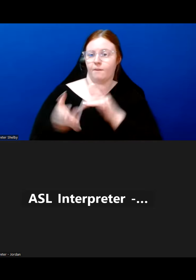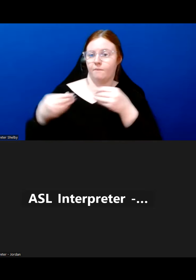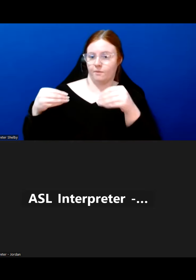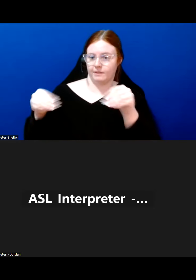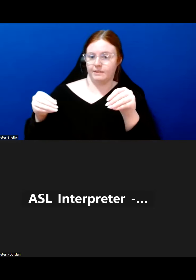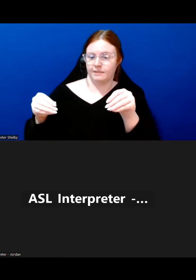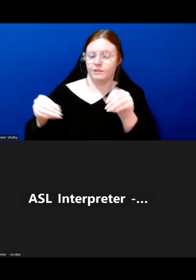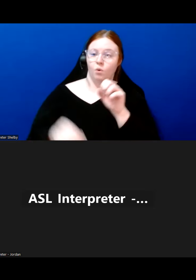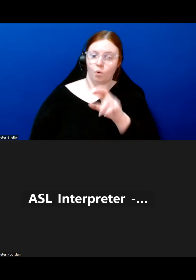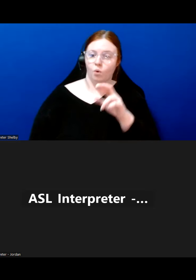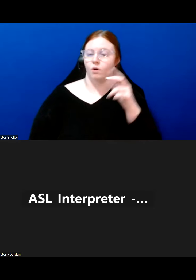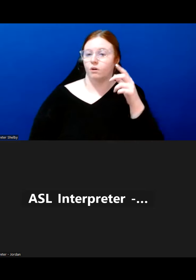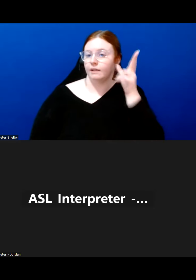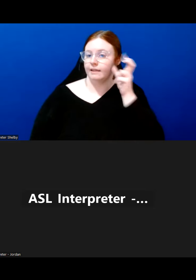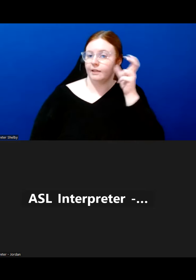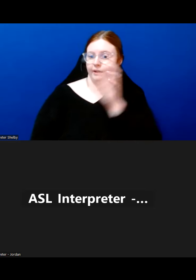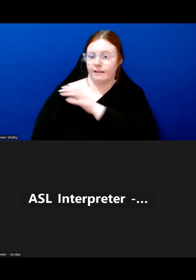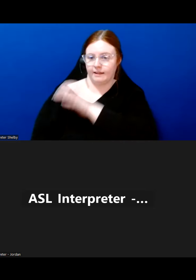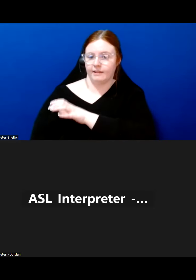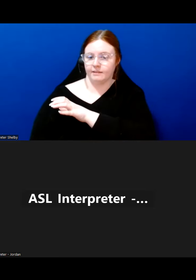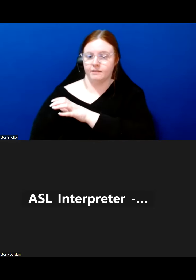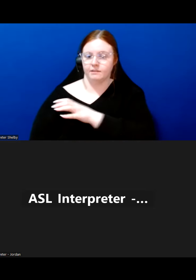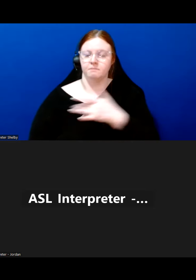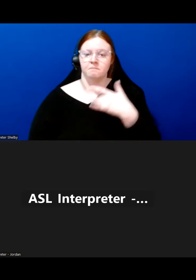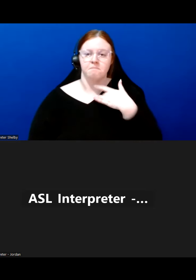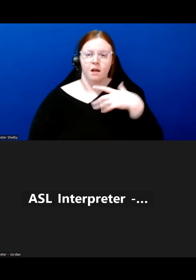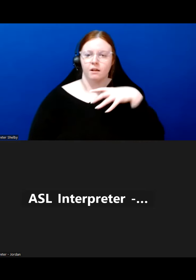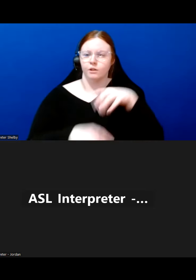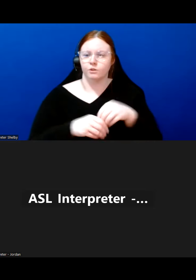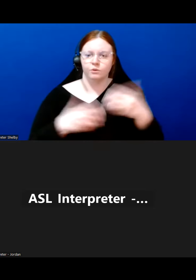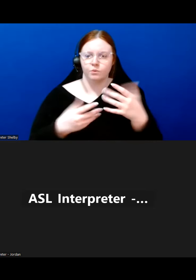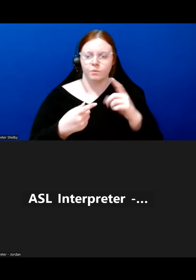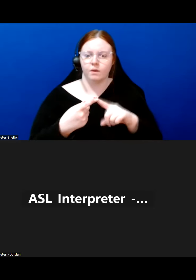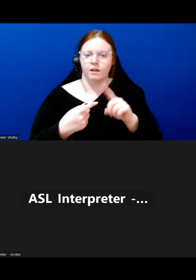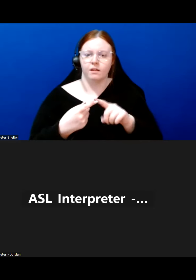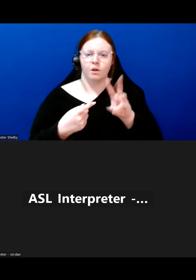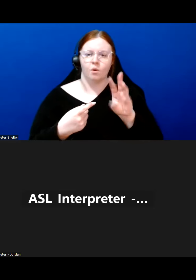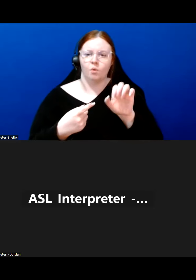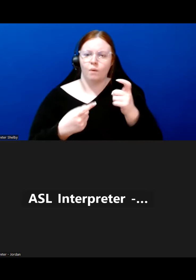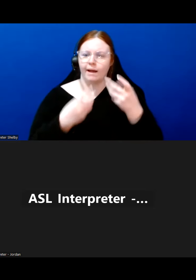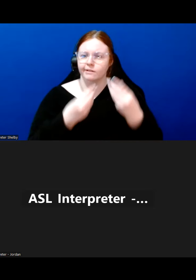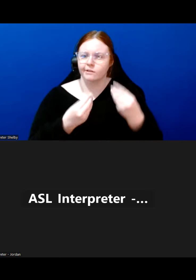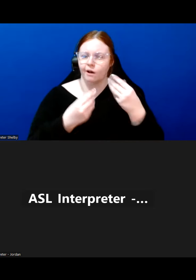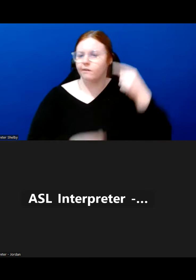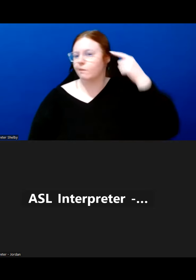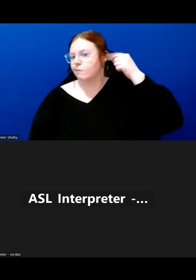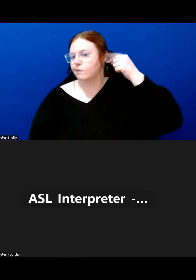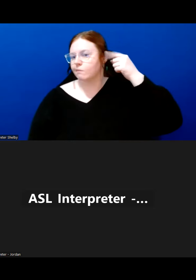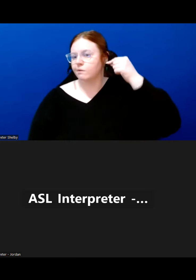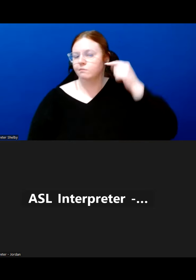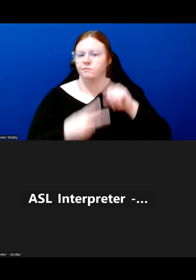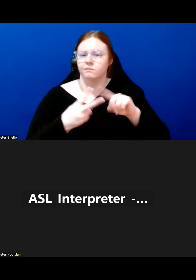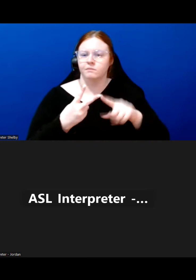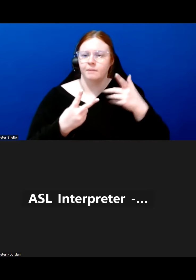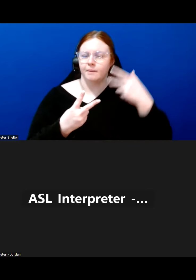hearing clinics. Typically, they consist of earwax softening drops and maybe a little syringe